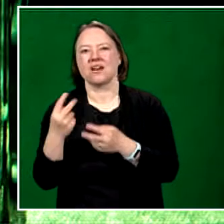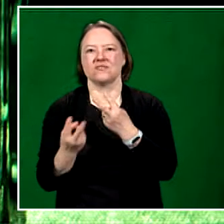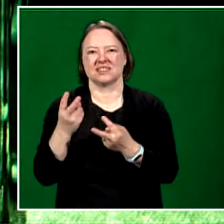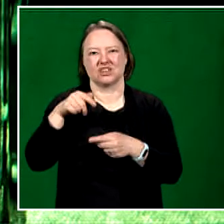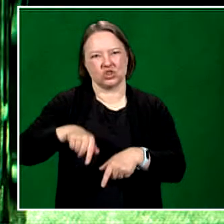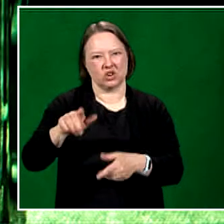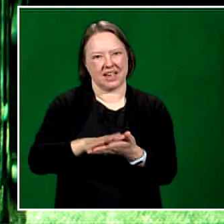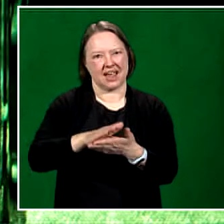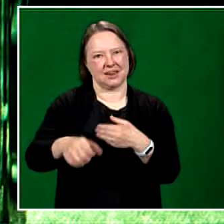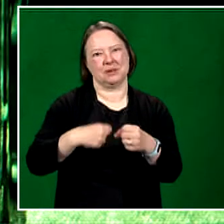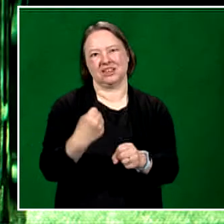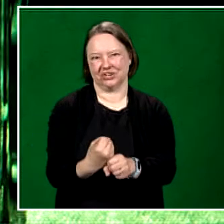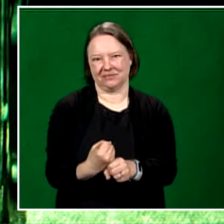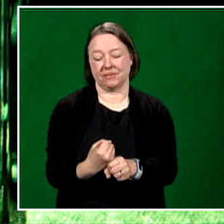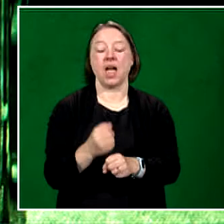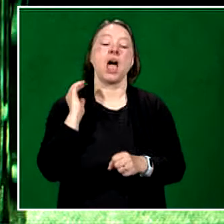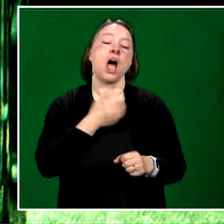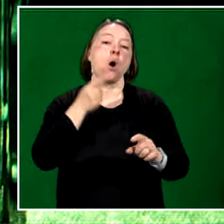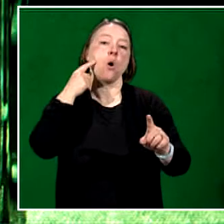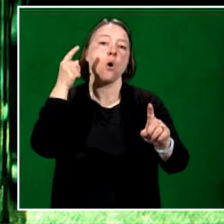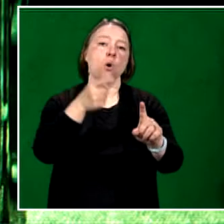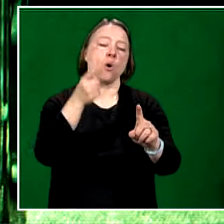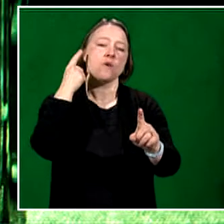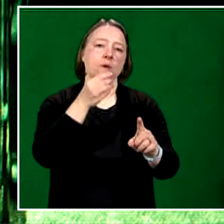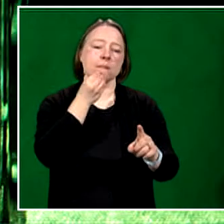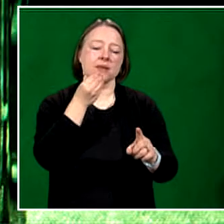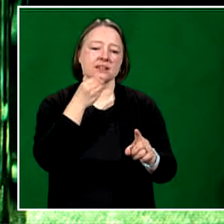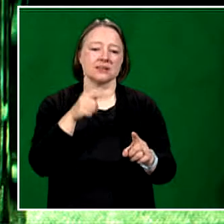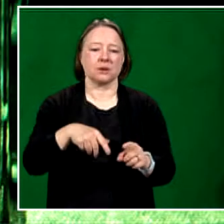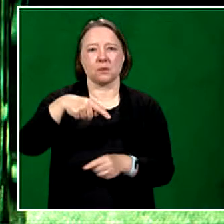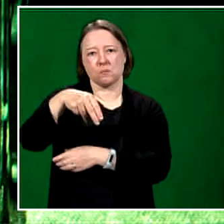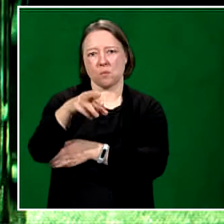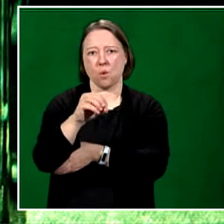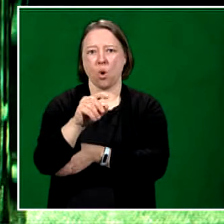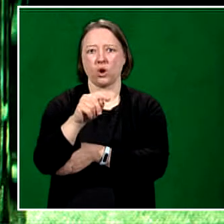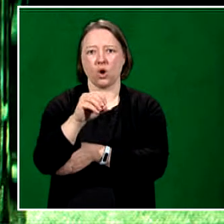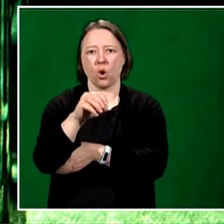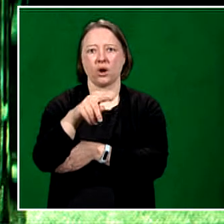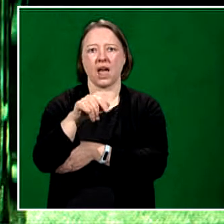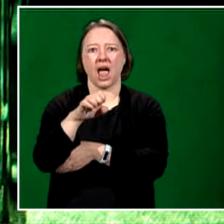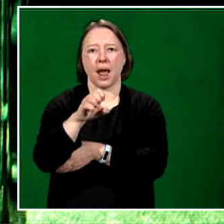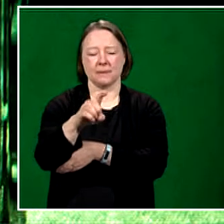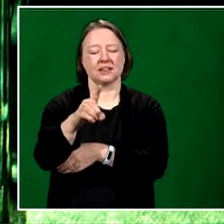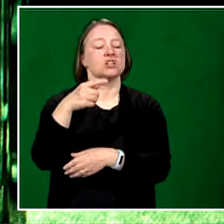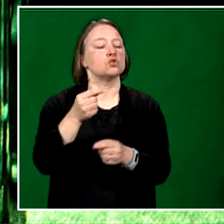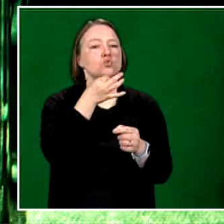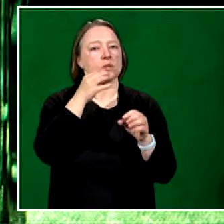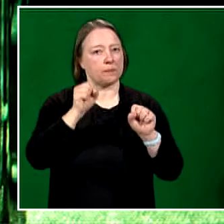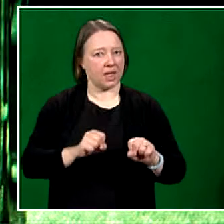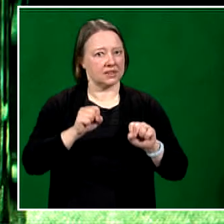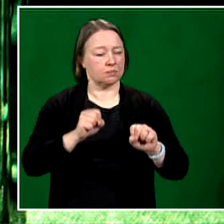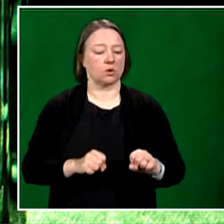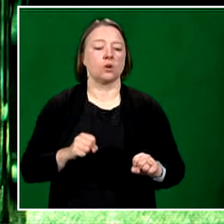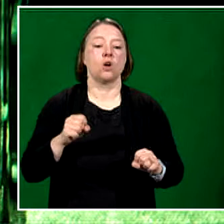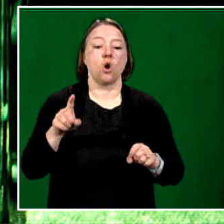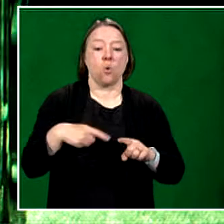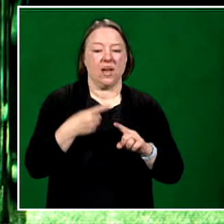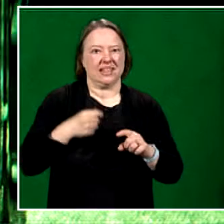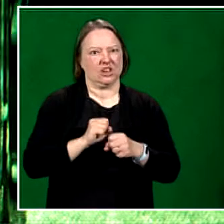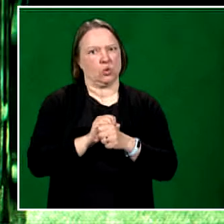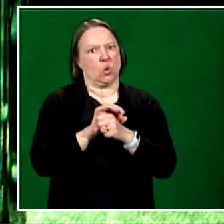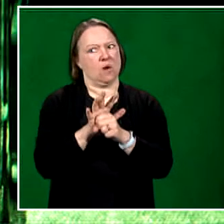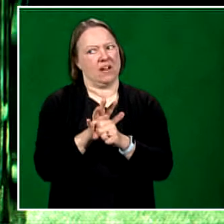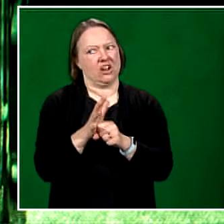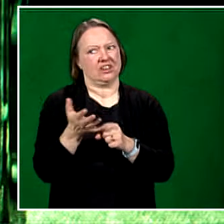year. Our goal is for the meals to be prototyped as soon as possible, once hopefully this whole coronavirus thing